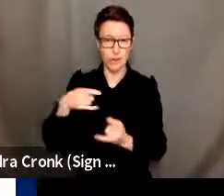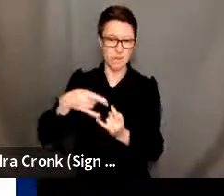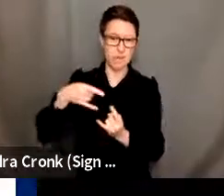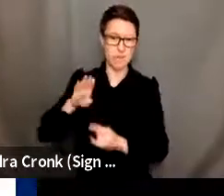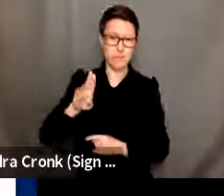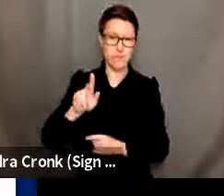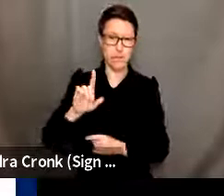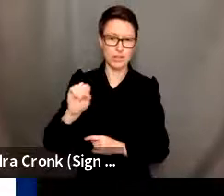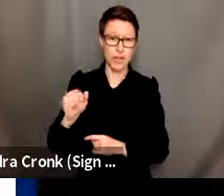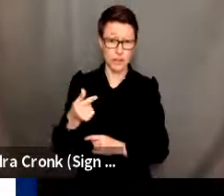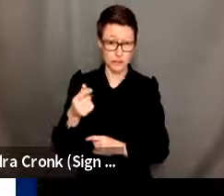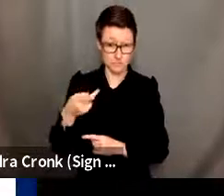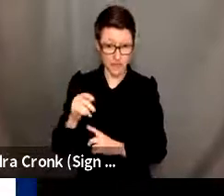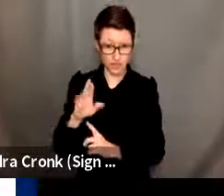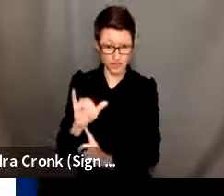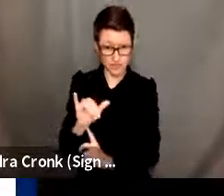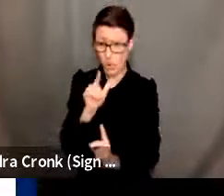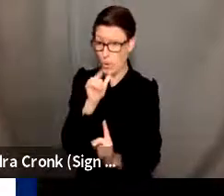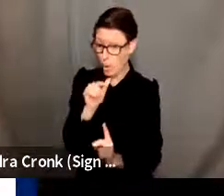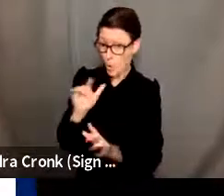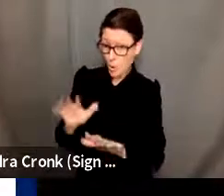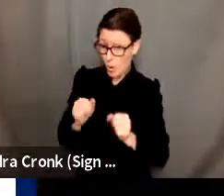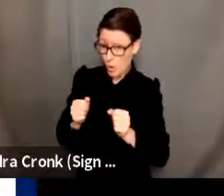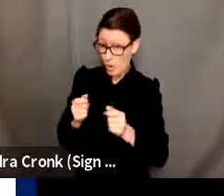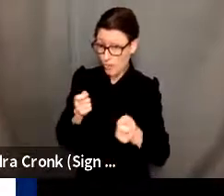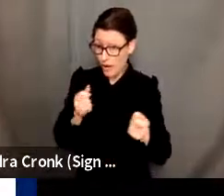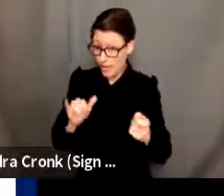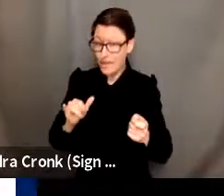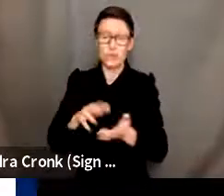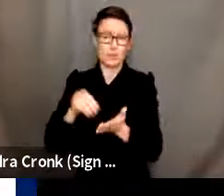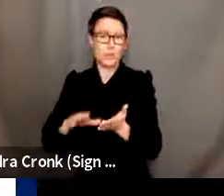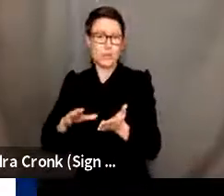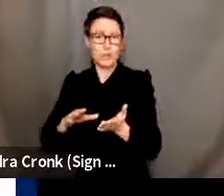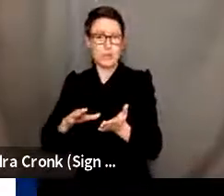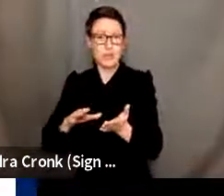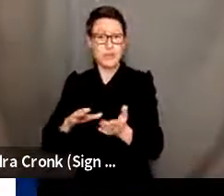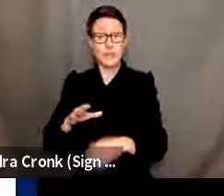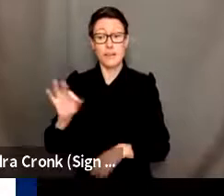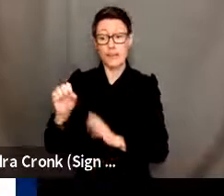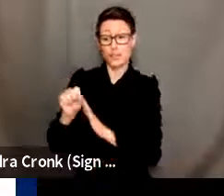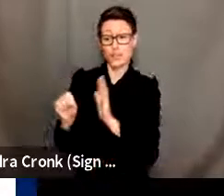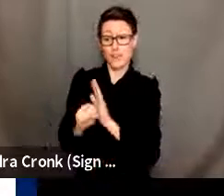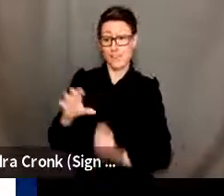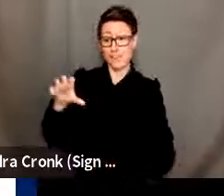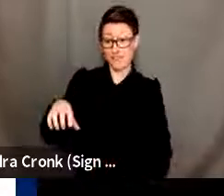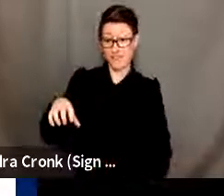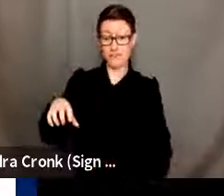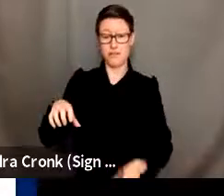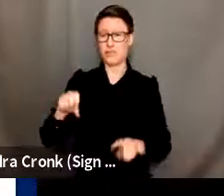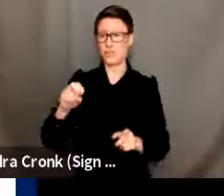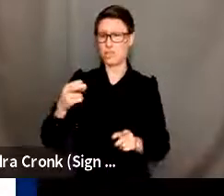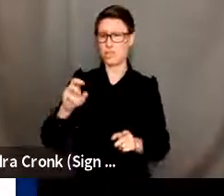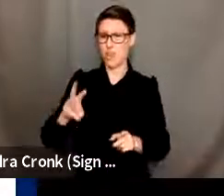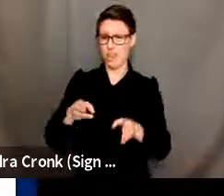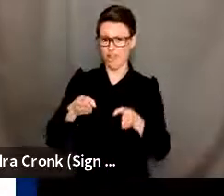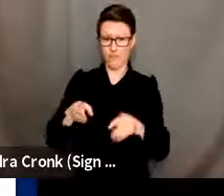student-run food pantry that operates across Shaw Avenue from Fresno State. We are